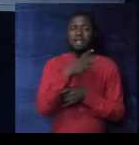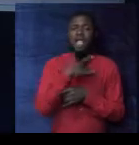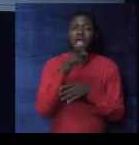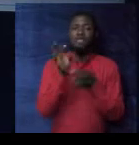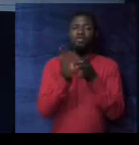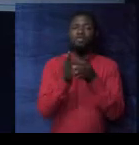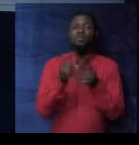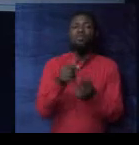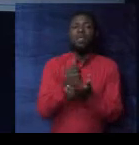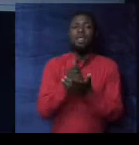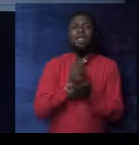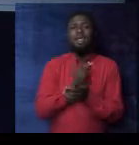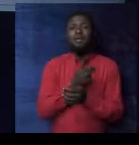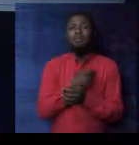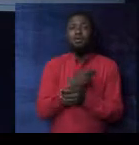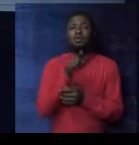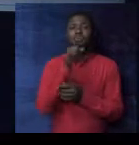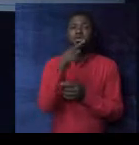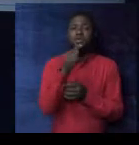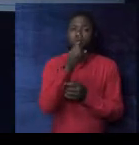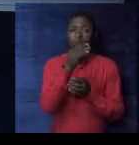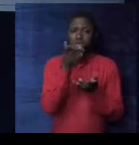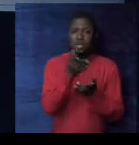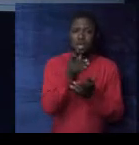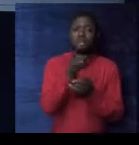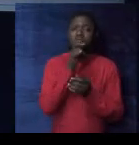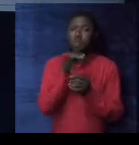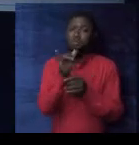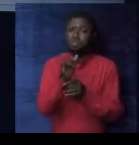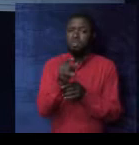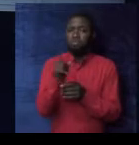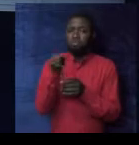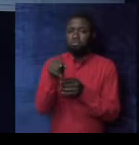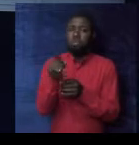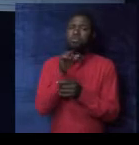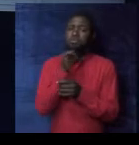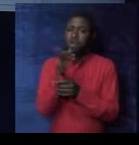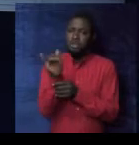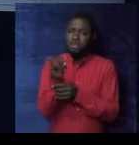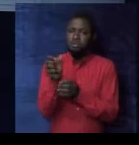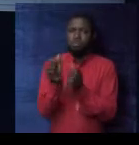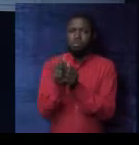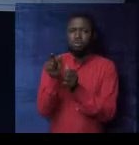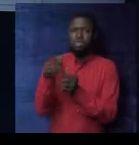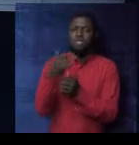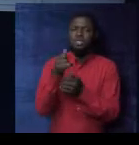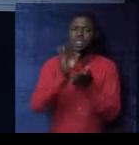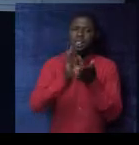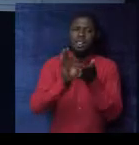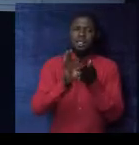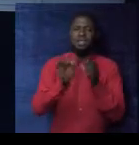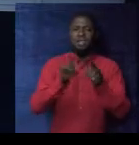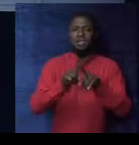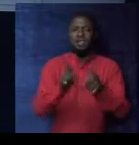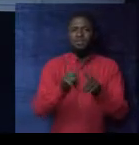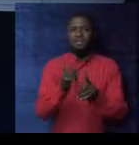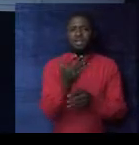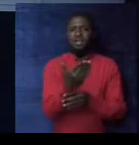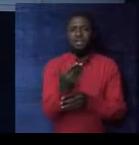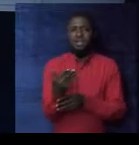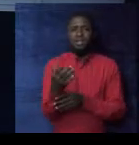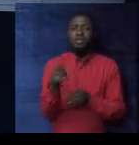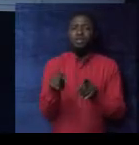primary schools, to help us know that the 1 here is not the same thing as the 1 here. The 1 here is not the same thing as the 1 here. They